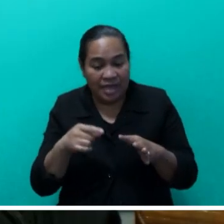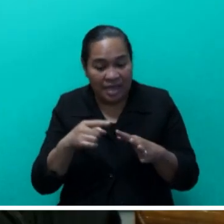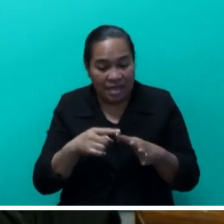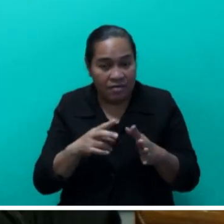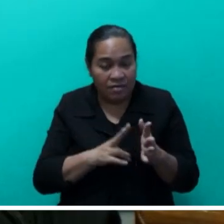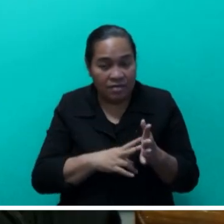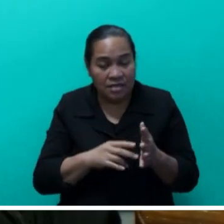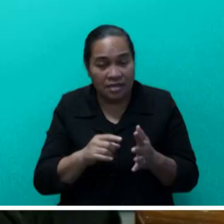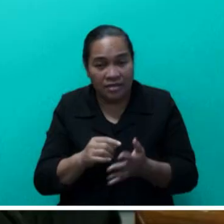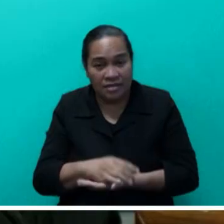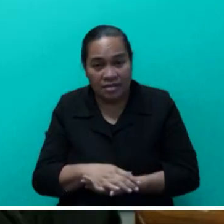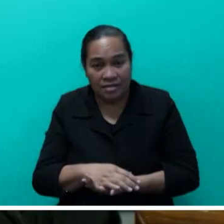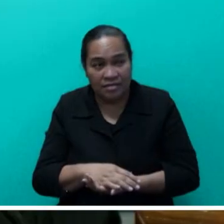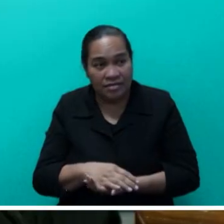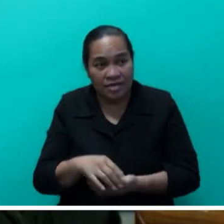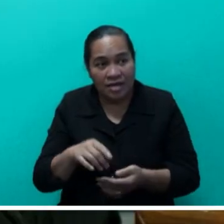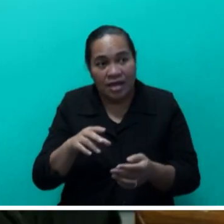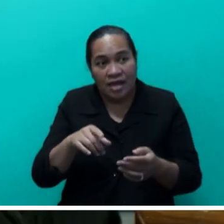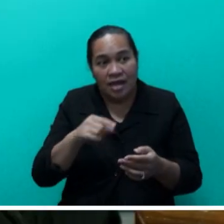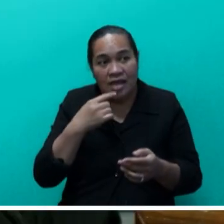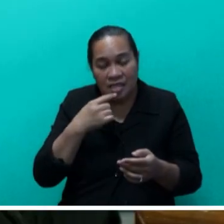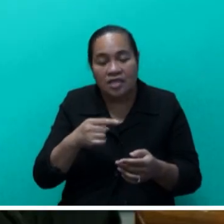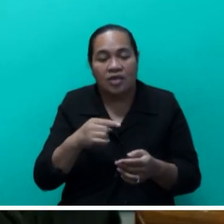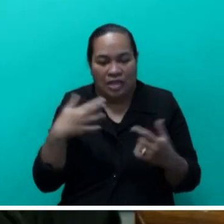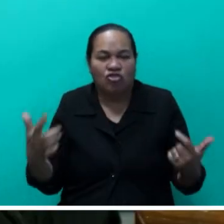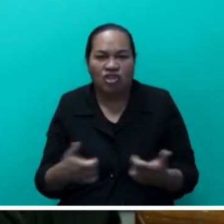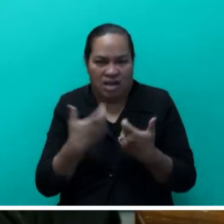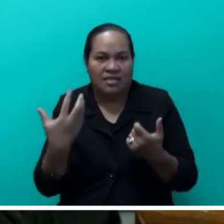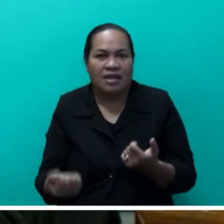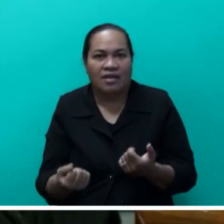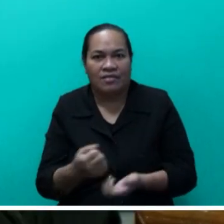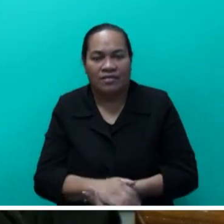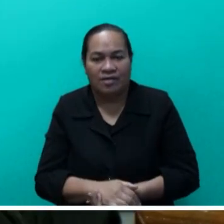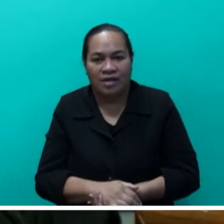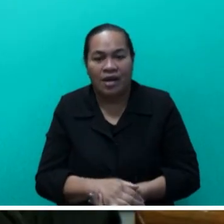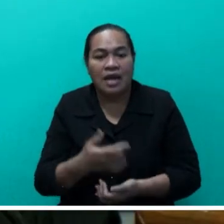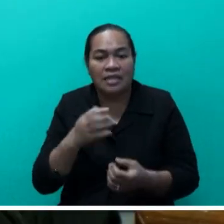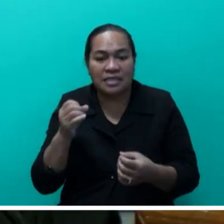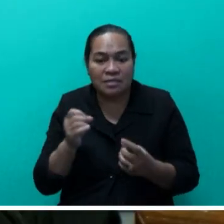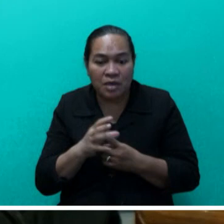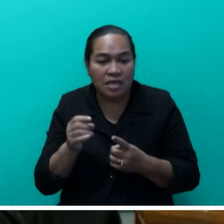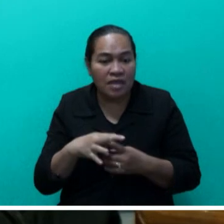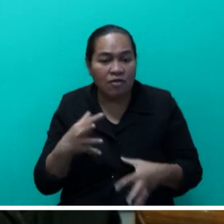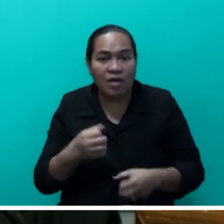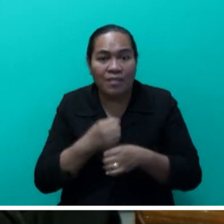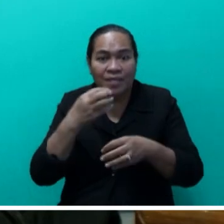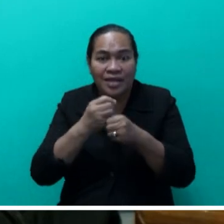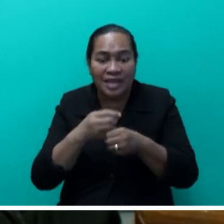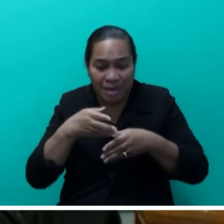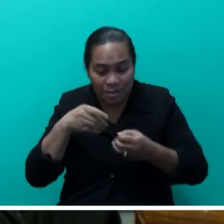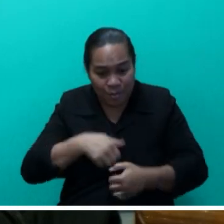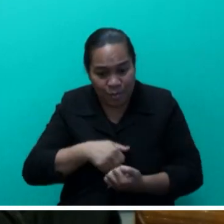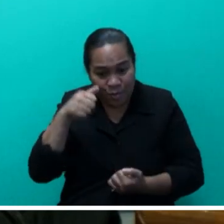ancestral lineages and family roots. However, challenges have arisen, particularly with the timely updating of birth, death records leading